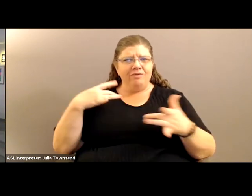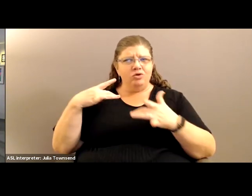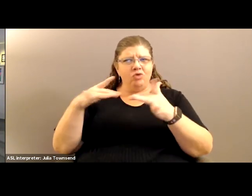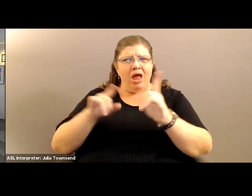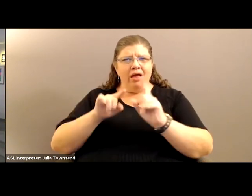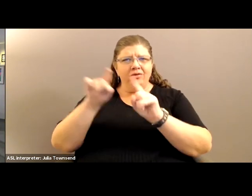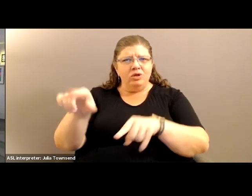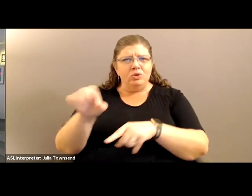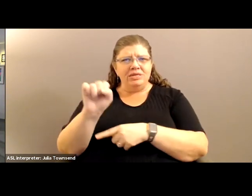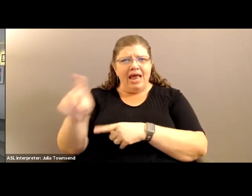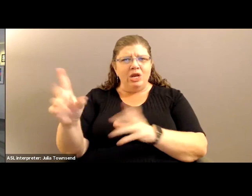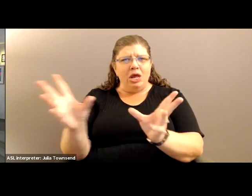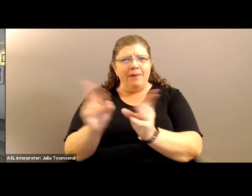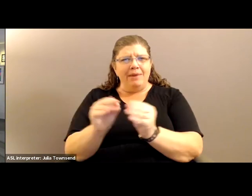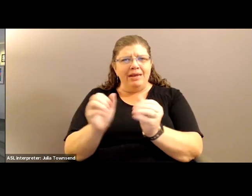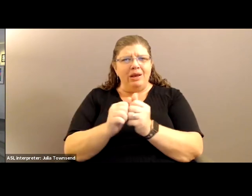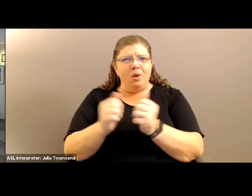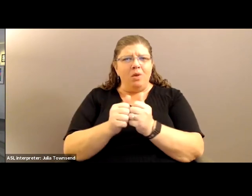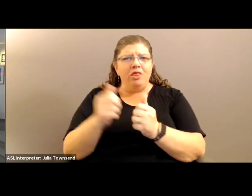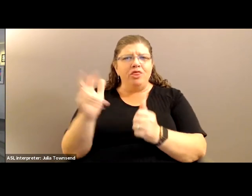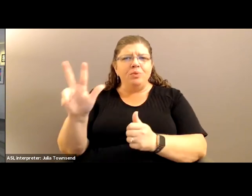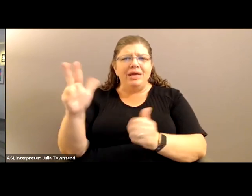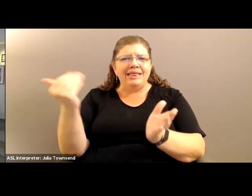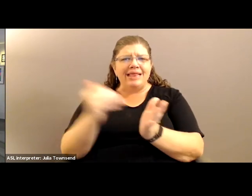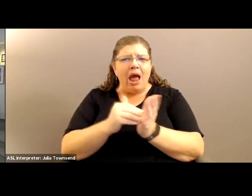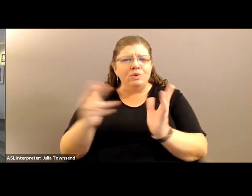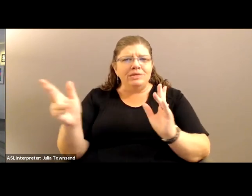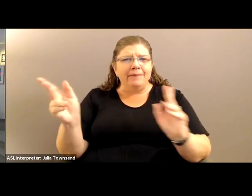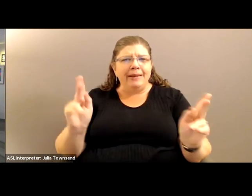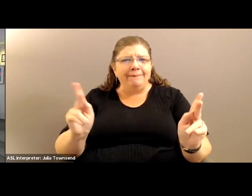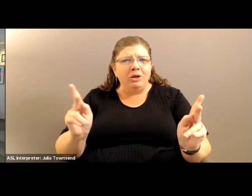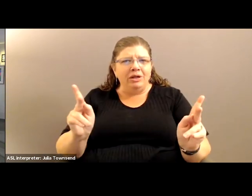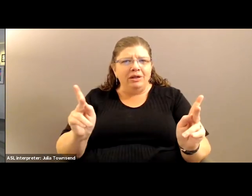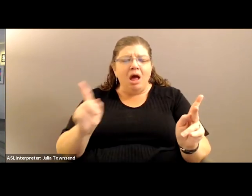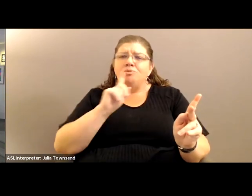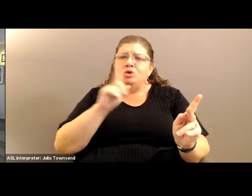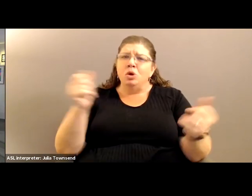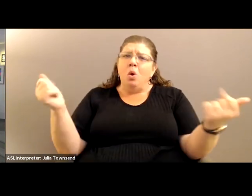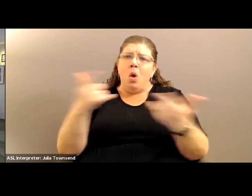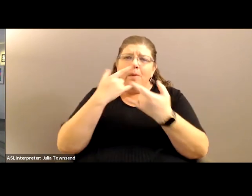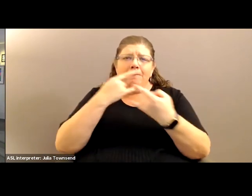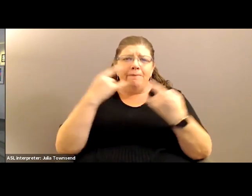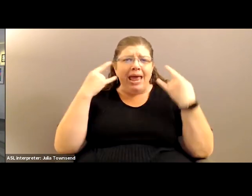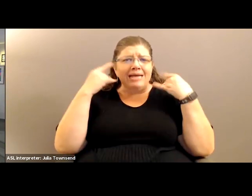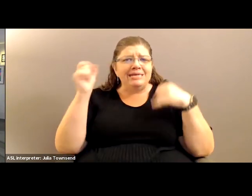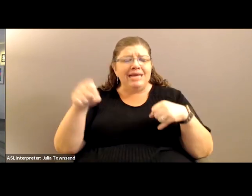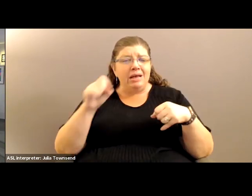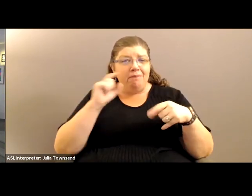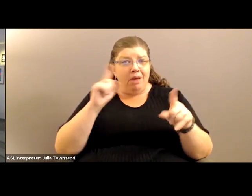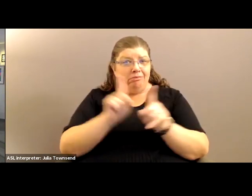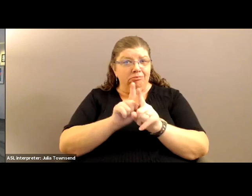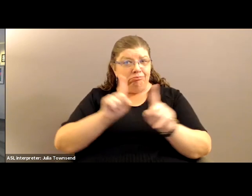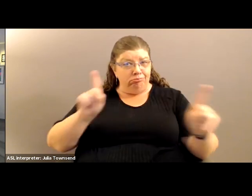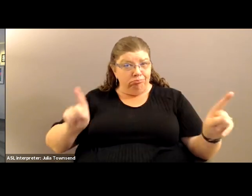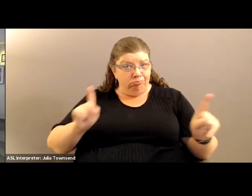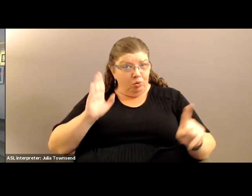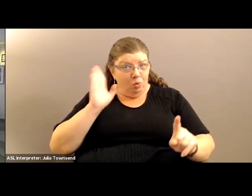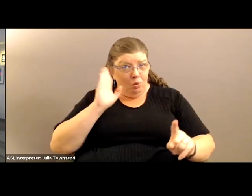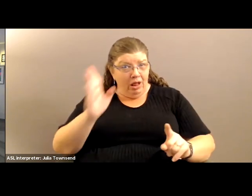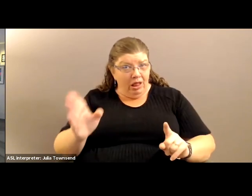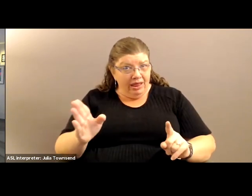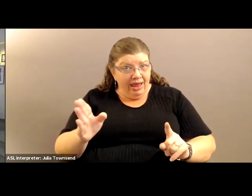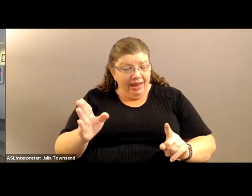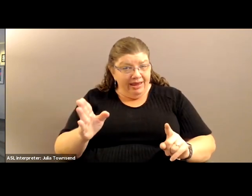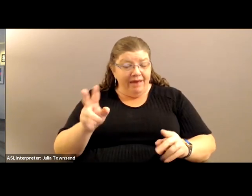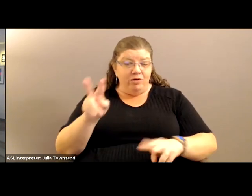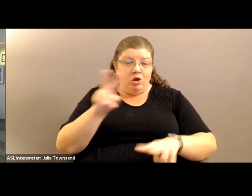diego to a meeting with 3 000 people i'm sure they'll all be wearing masks but i'm not sure if they'll be keeping safe distance and if you look at the